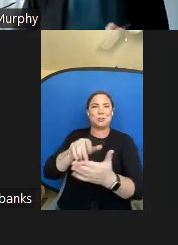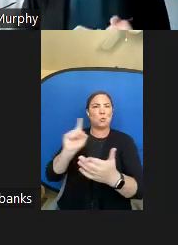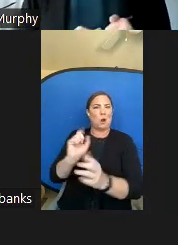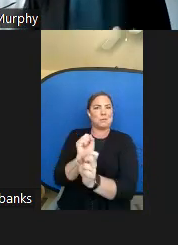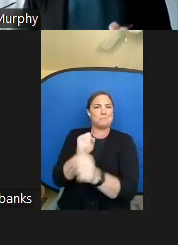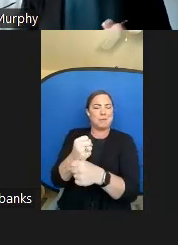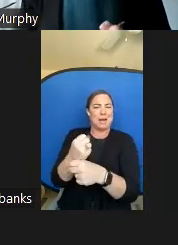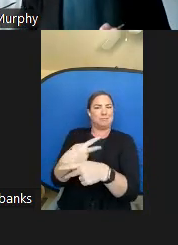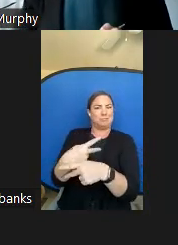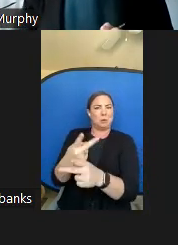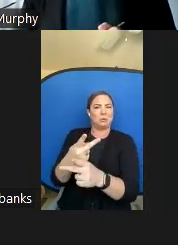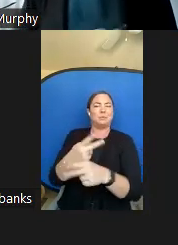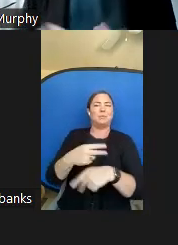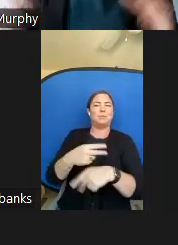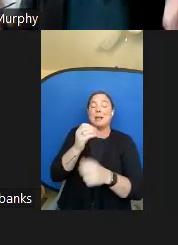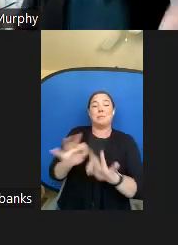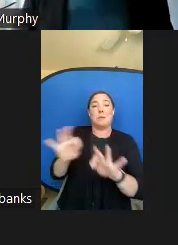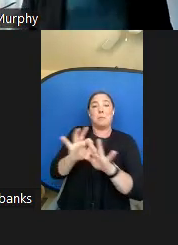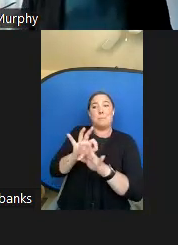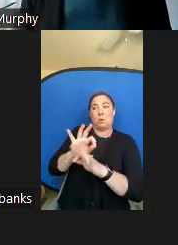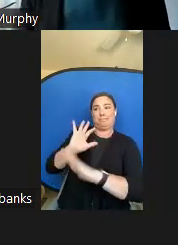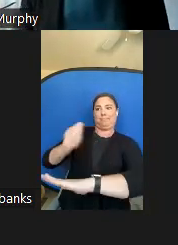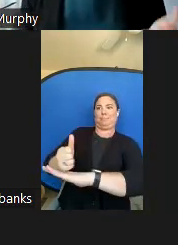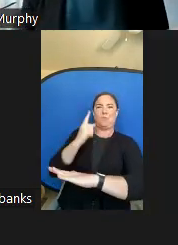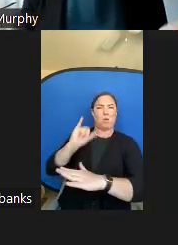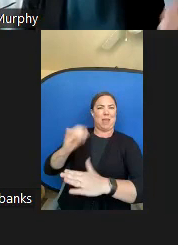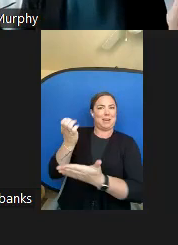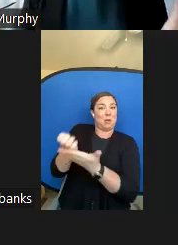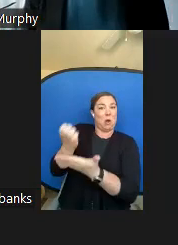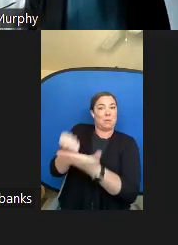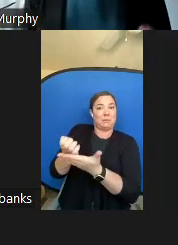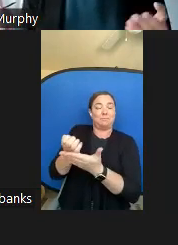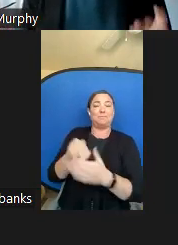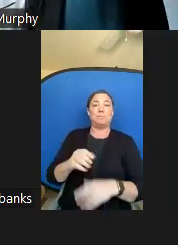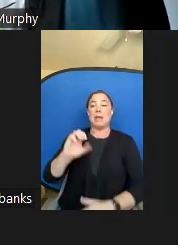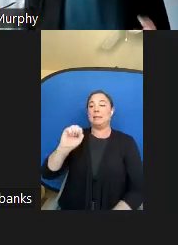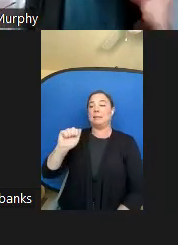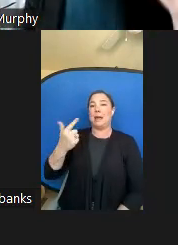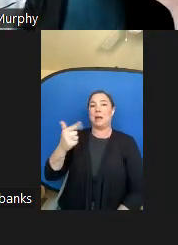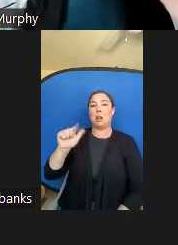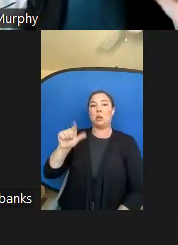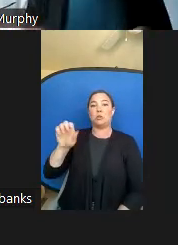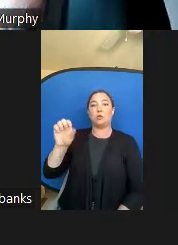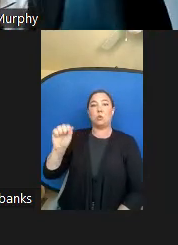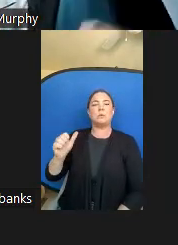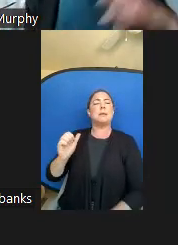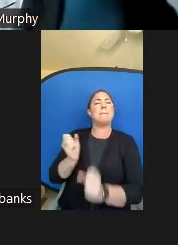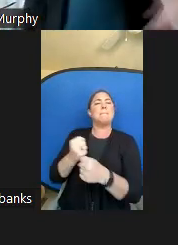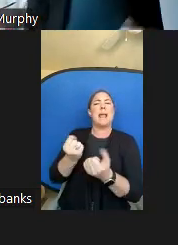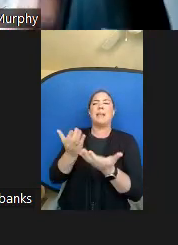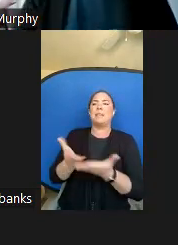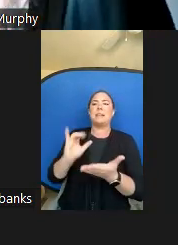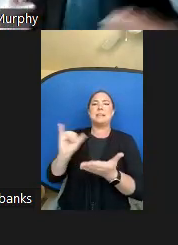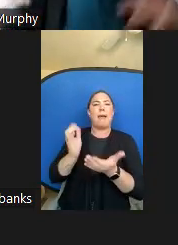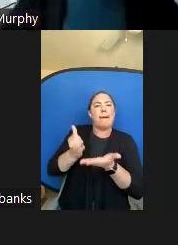important feature of the local economy. The workshops of Sagalasus manufactured tablewares. So think here, cups